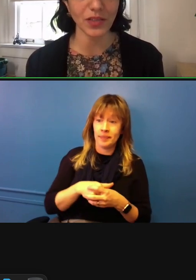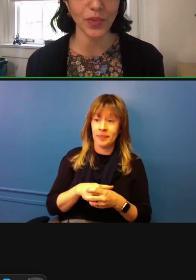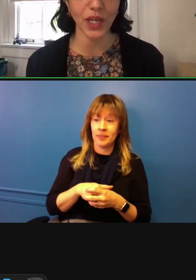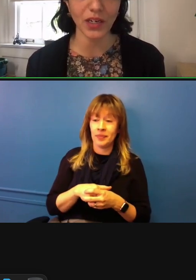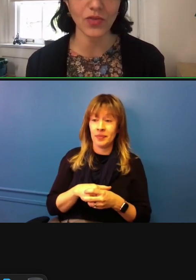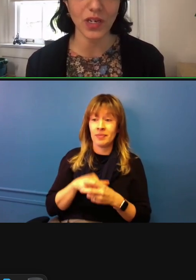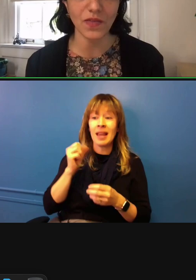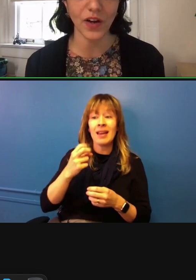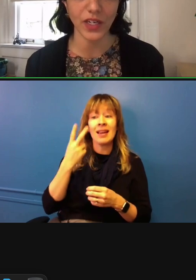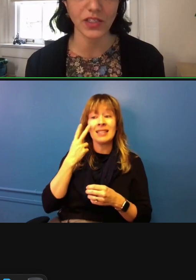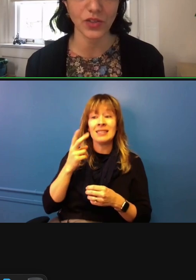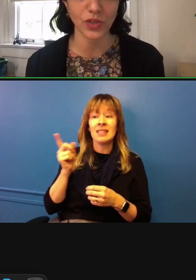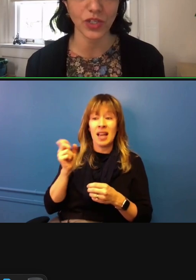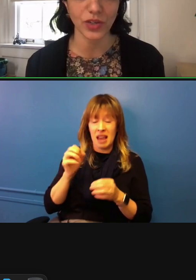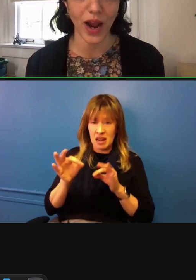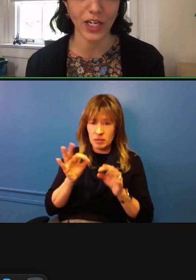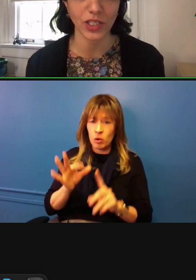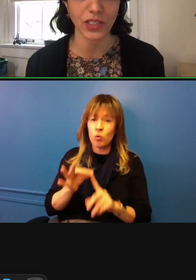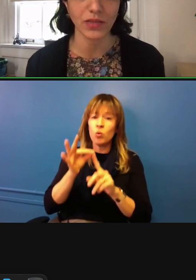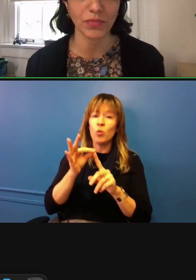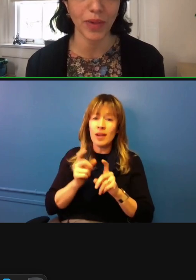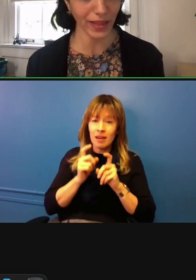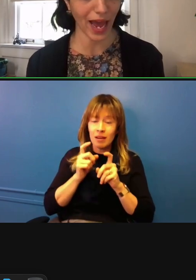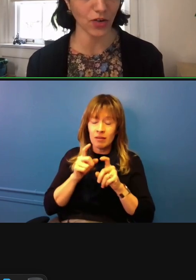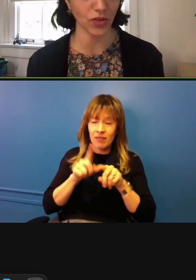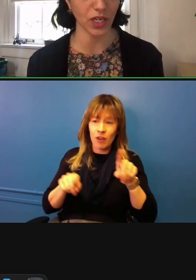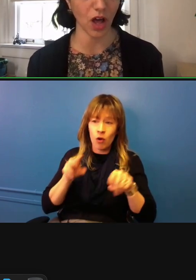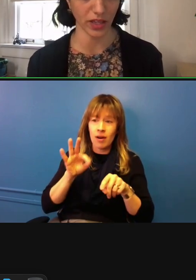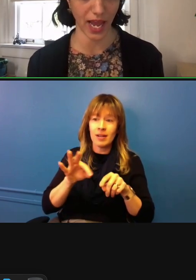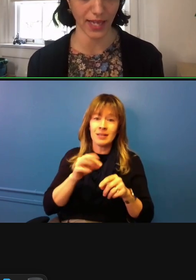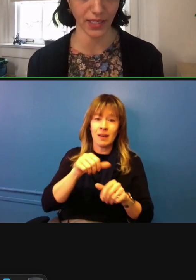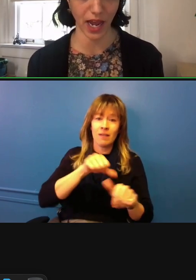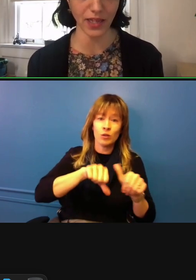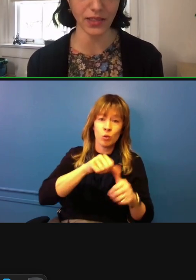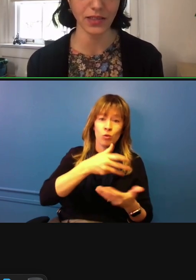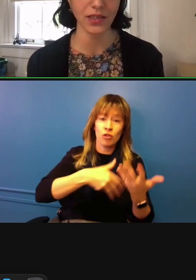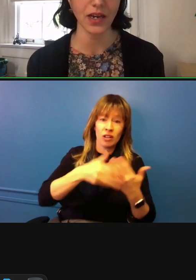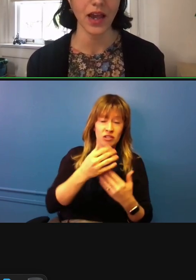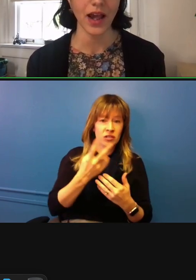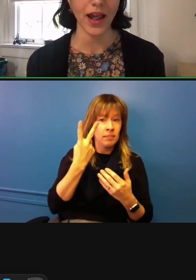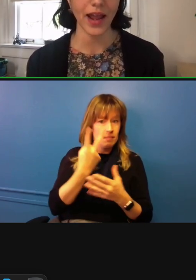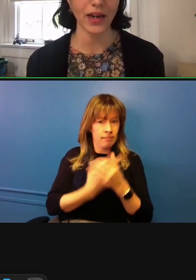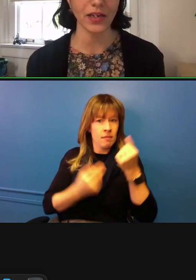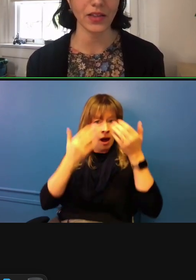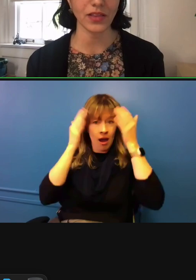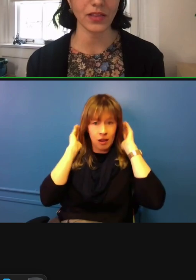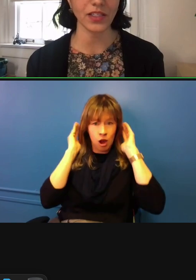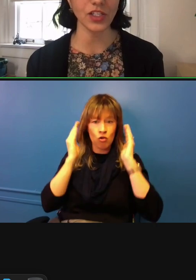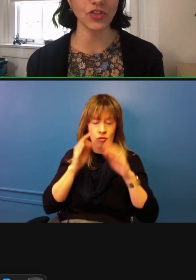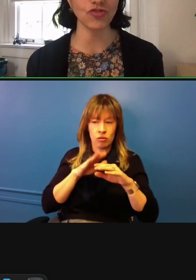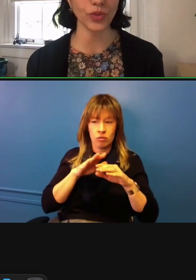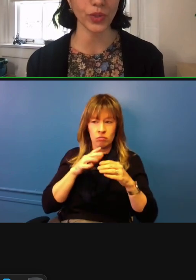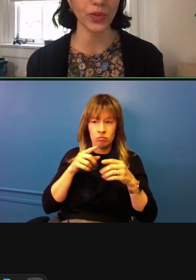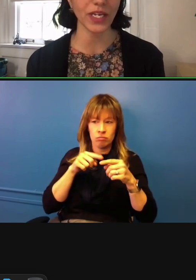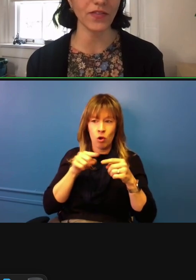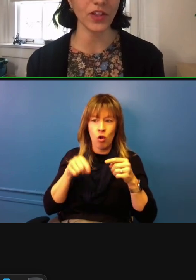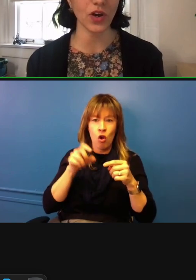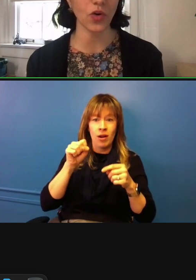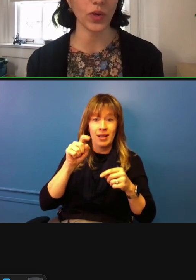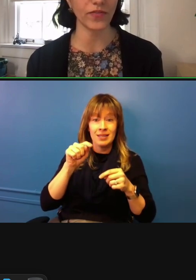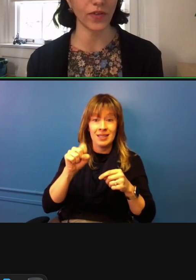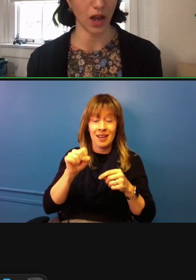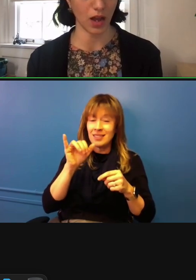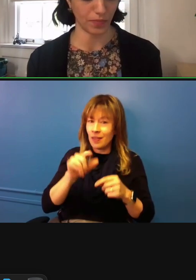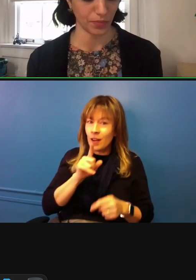that you can explain unique variance to social interactions bilaterally along the STS And this is true